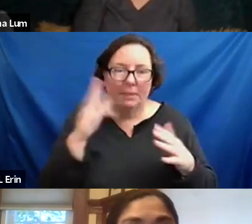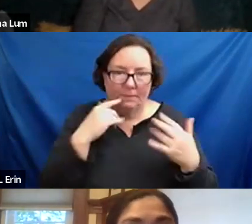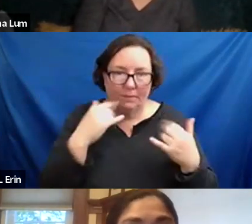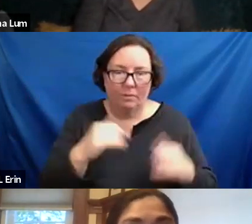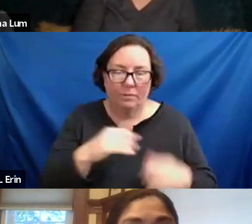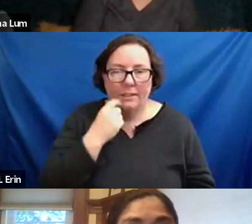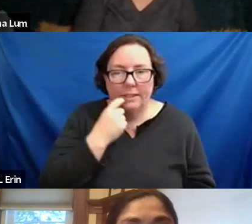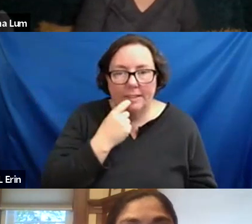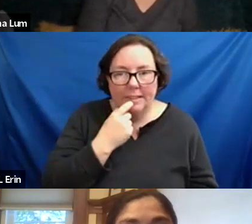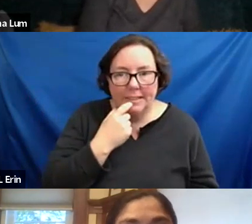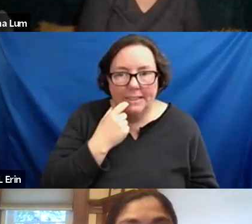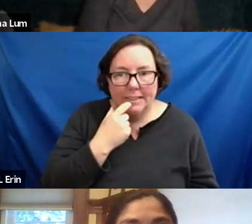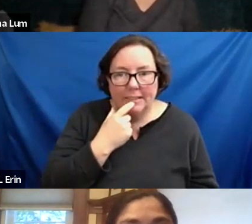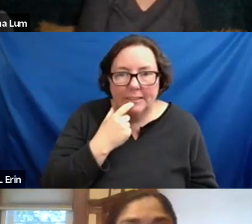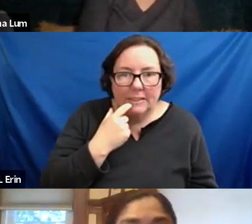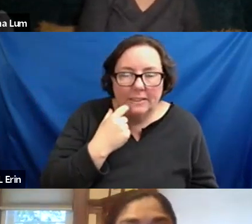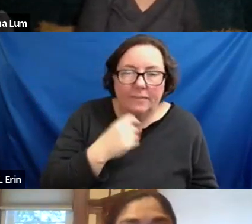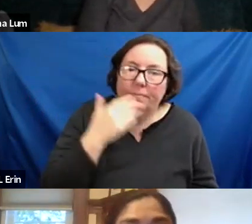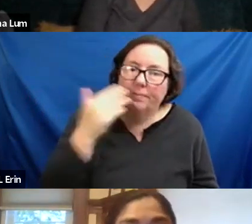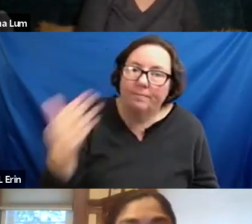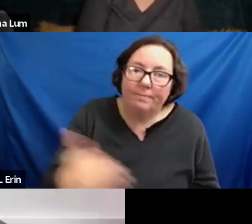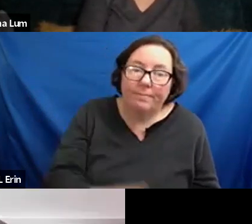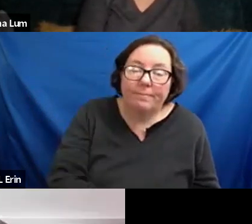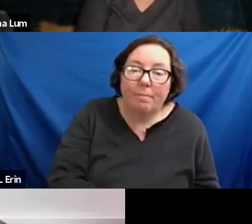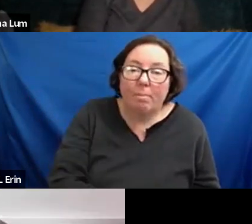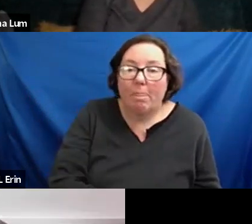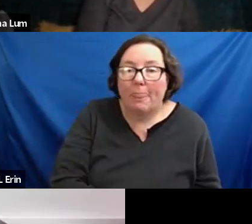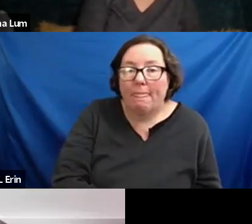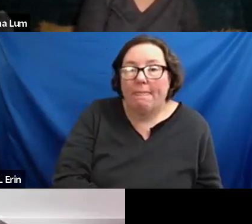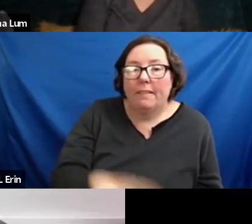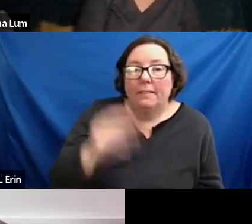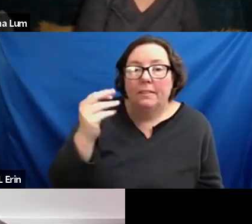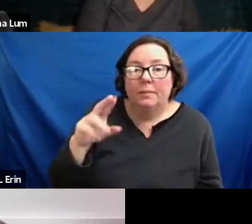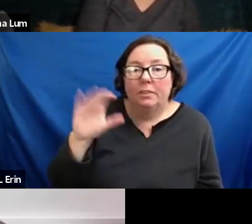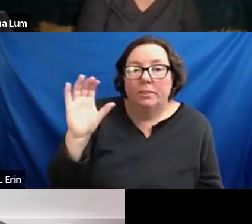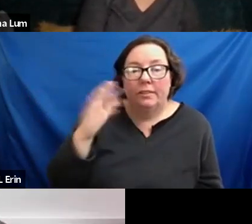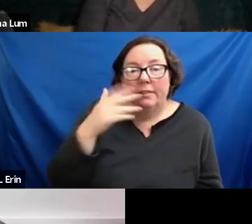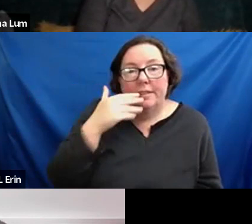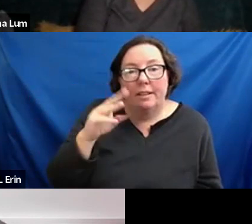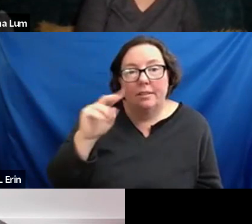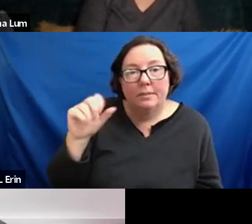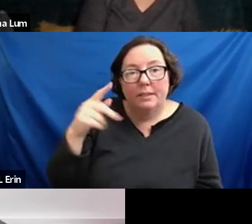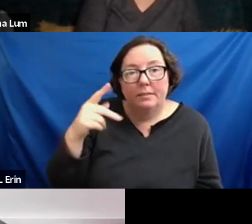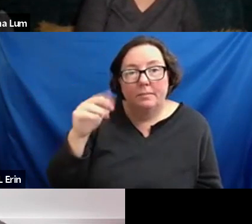this evening. Thank you. Thank you, Ms. Parvik.